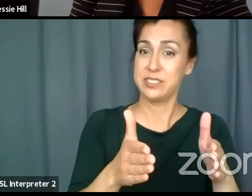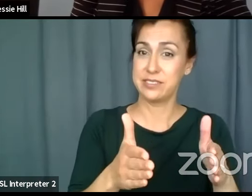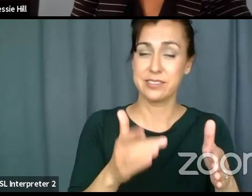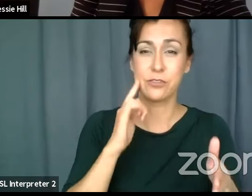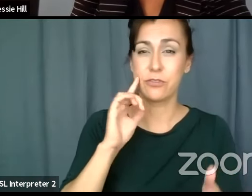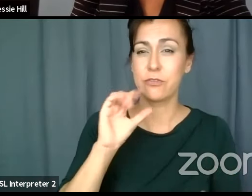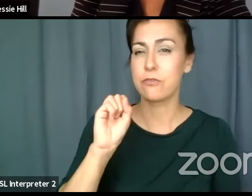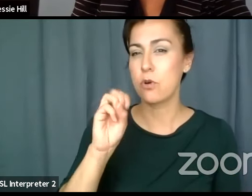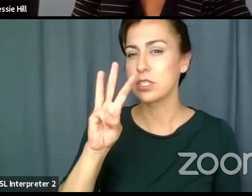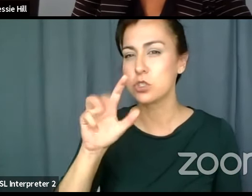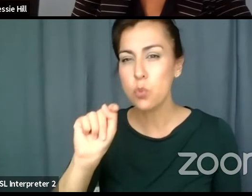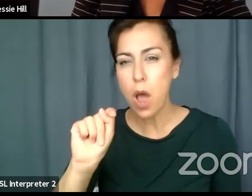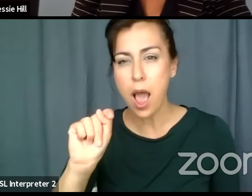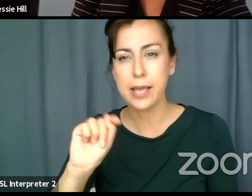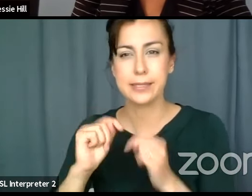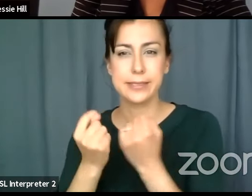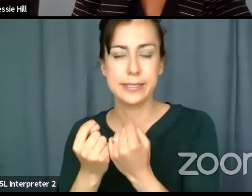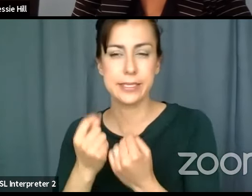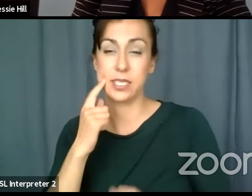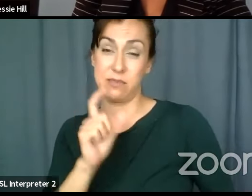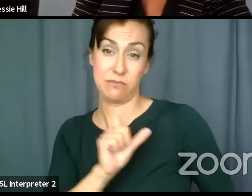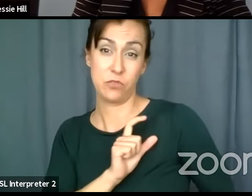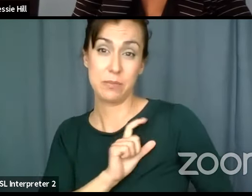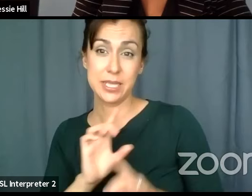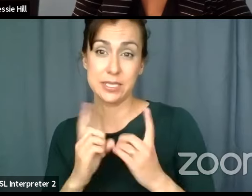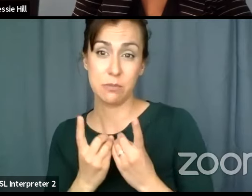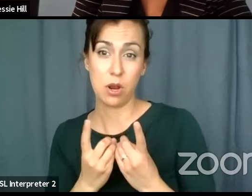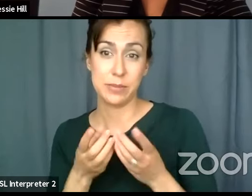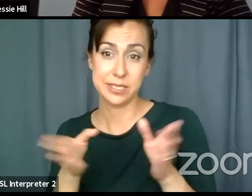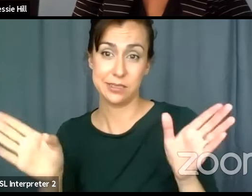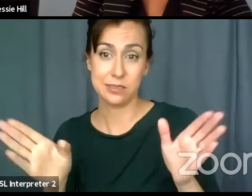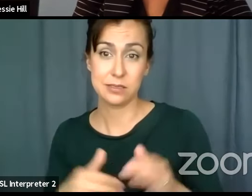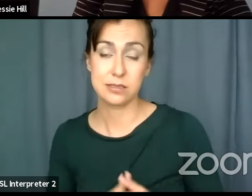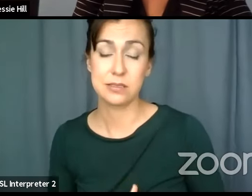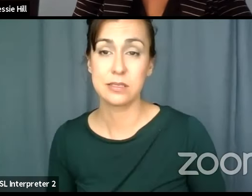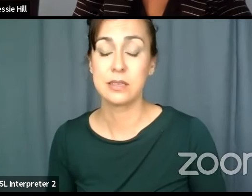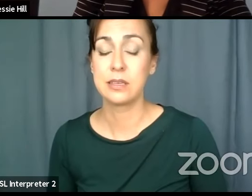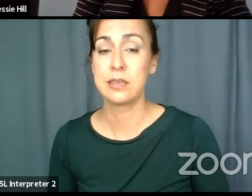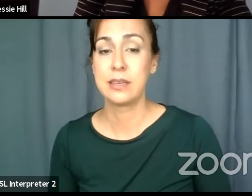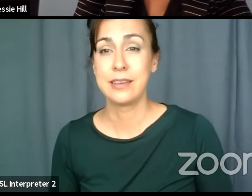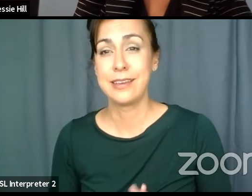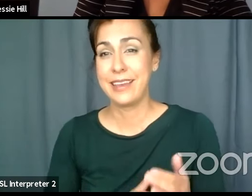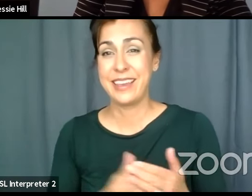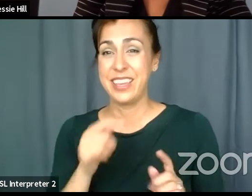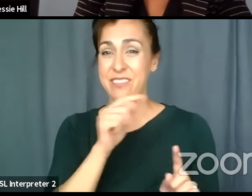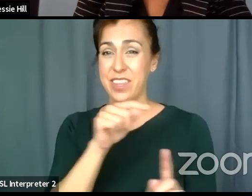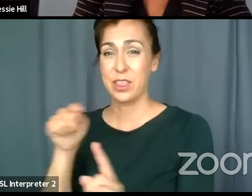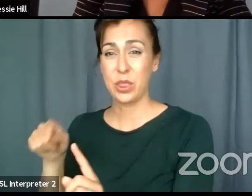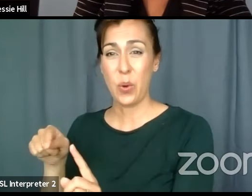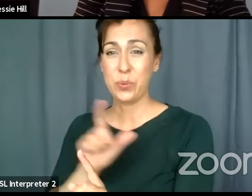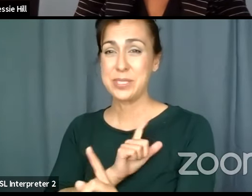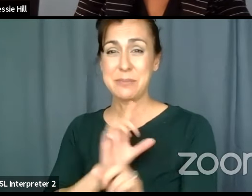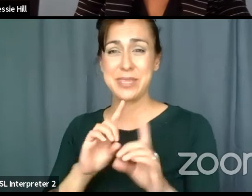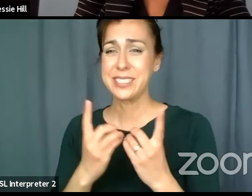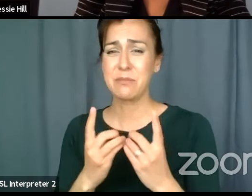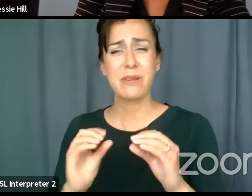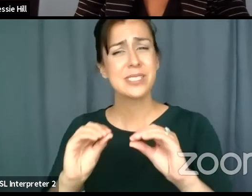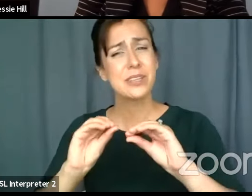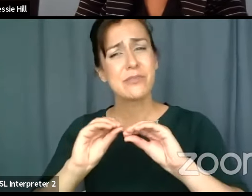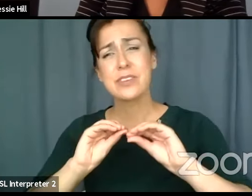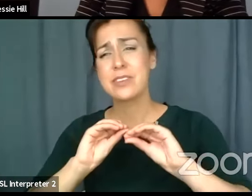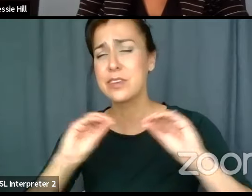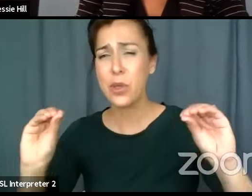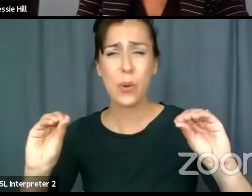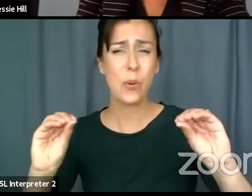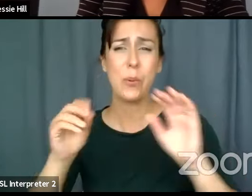for police departments. And even those police departments don't have clear policies or guidelines